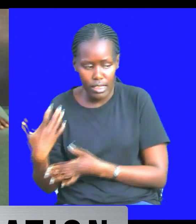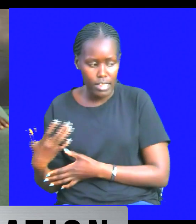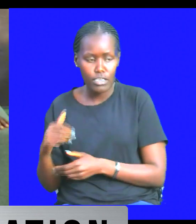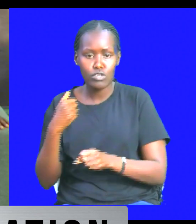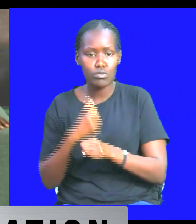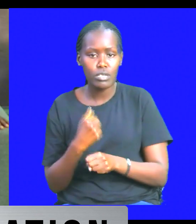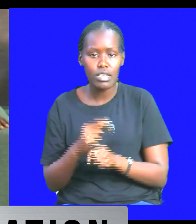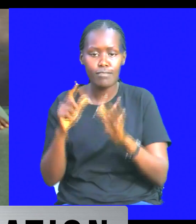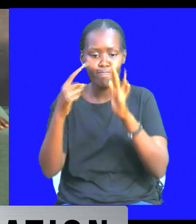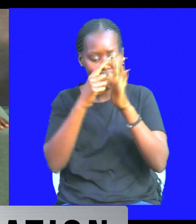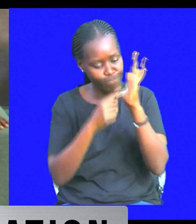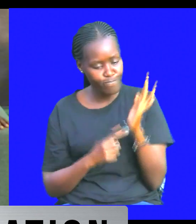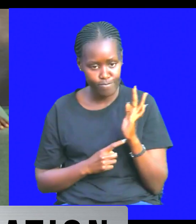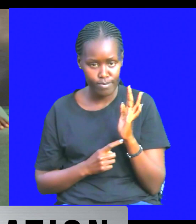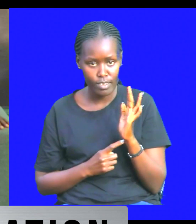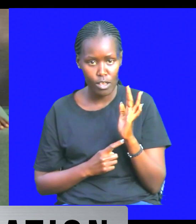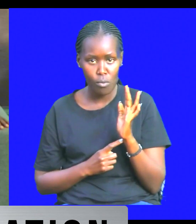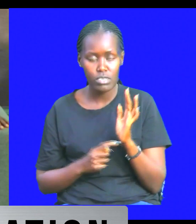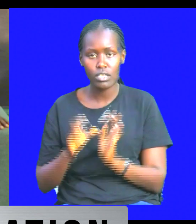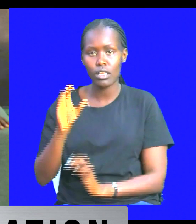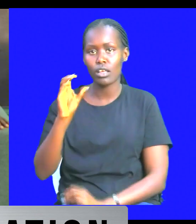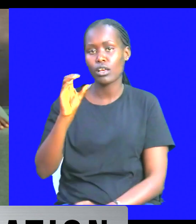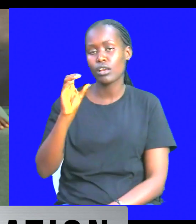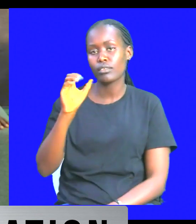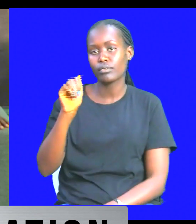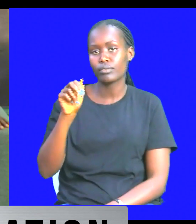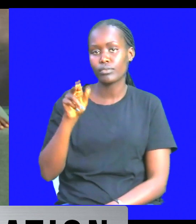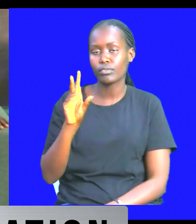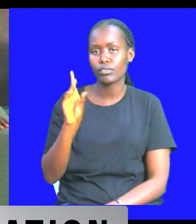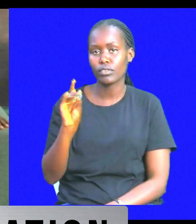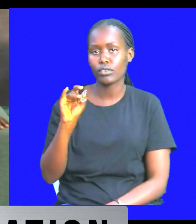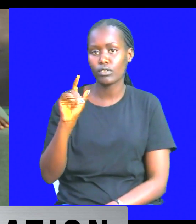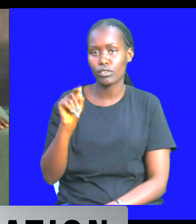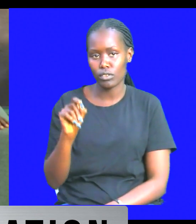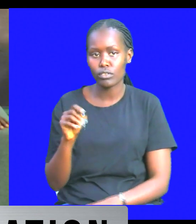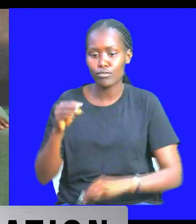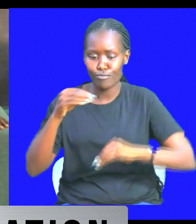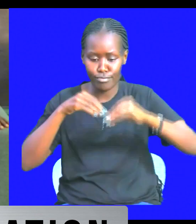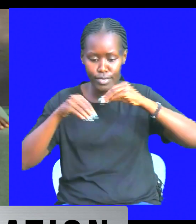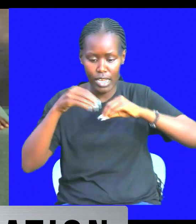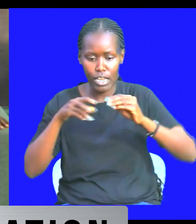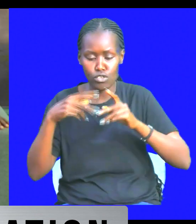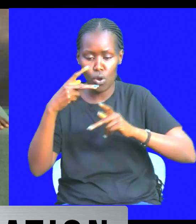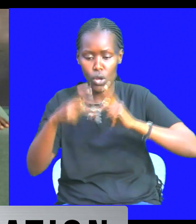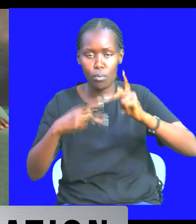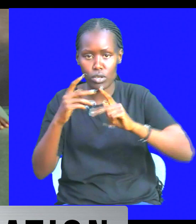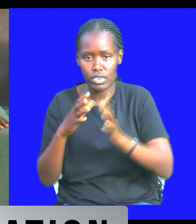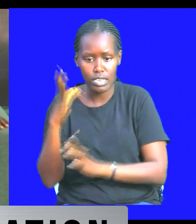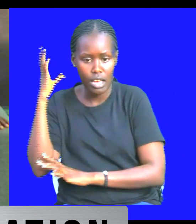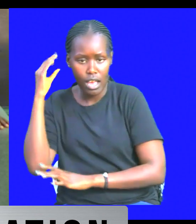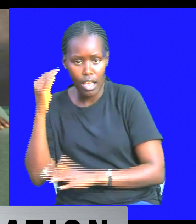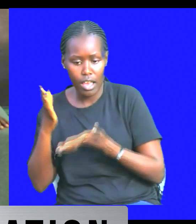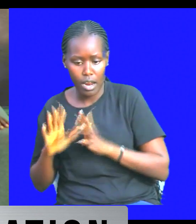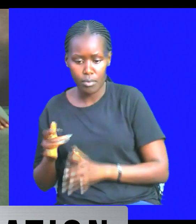that list was the audit of the elections. The election process, yeah. I had somebody